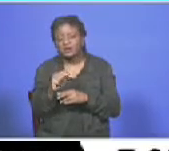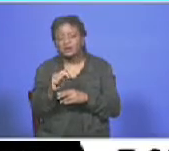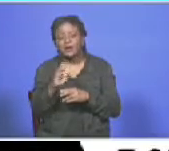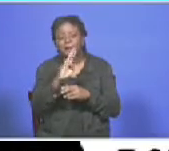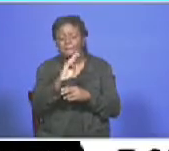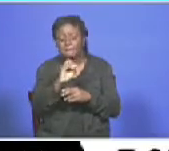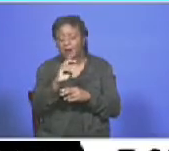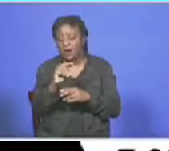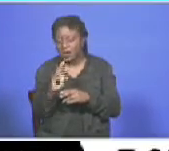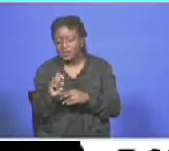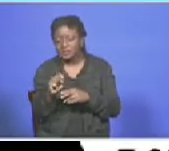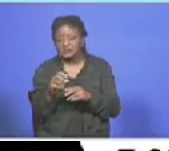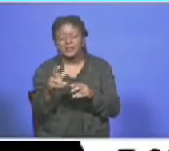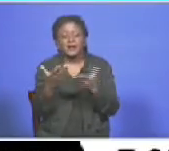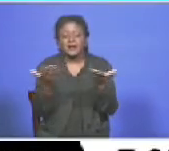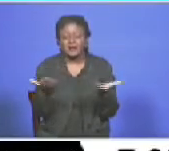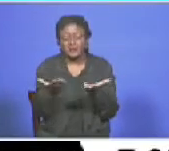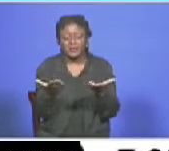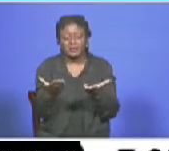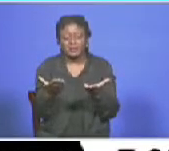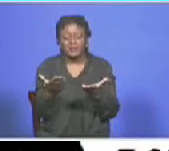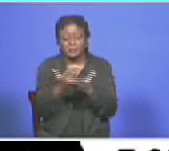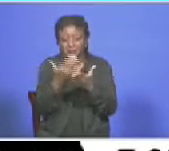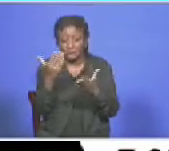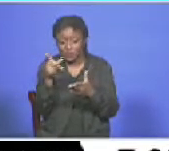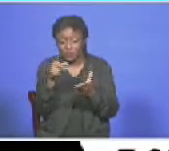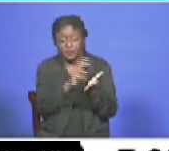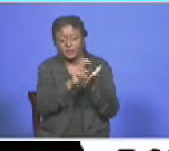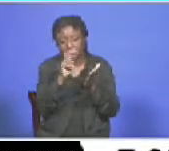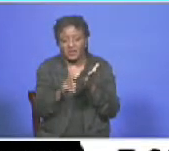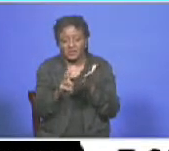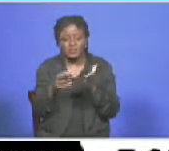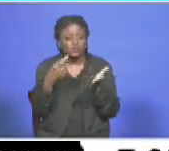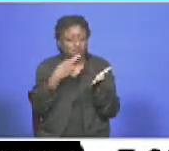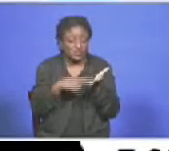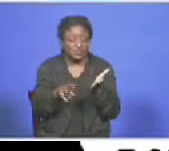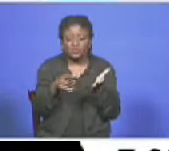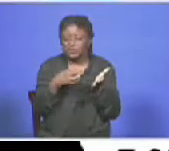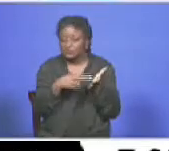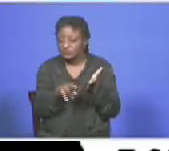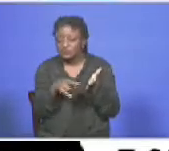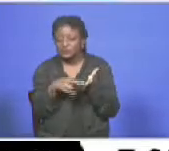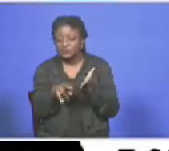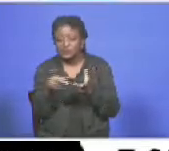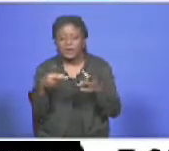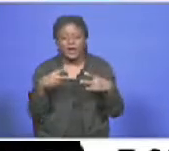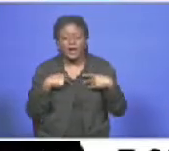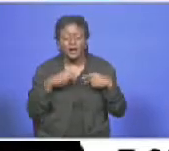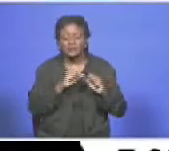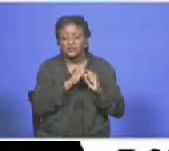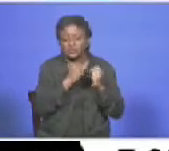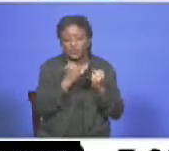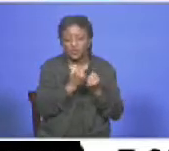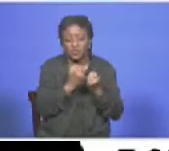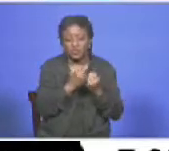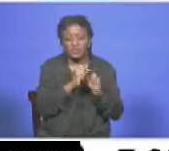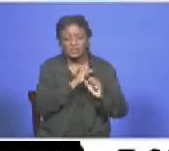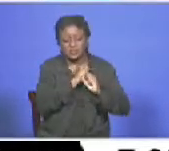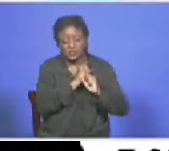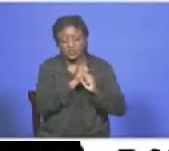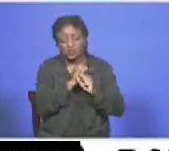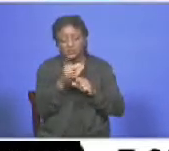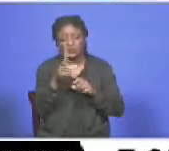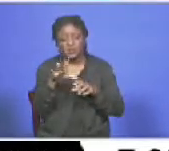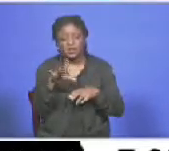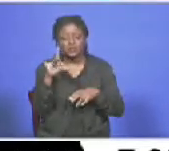research, research. You do have securities that you can choose from, that you can analyze. The information is readily